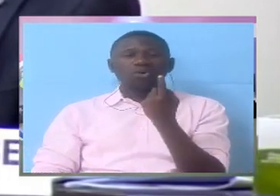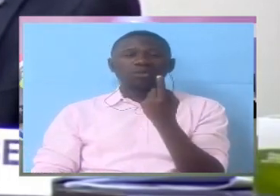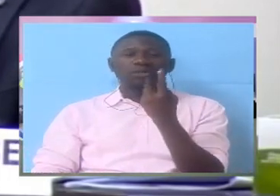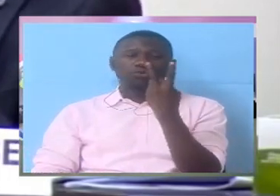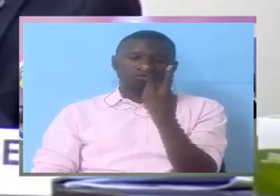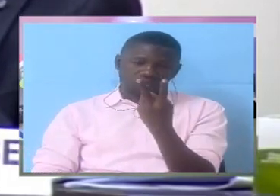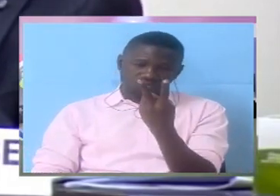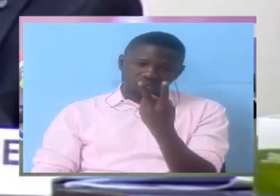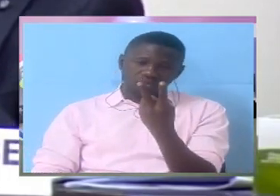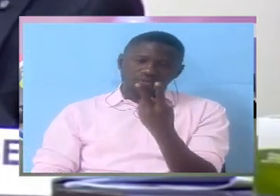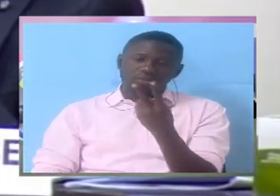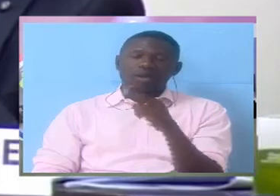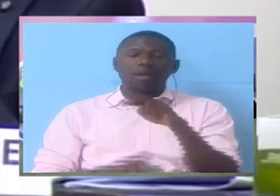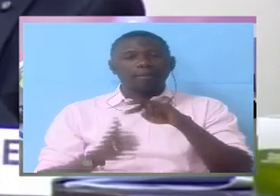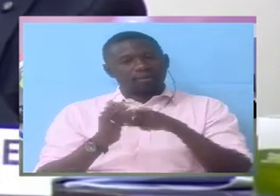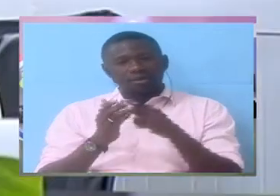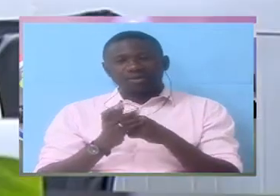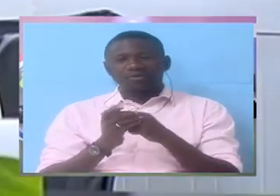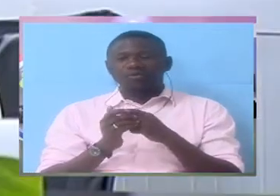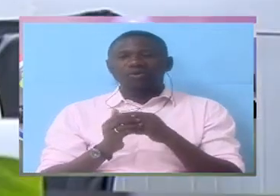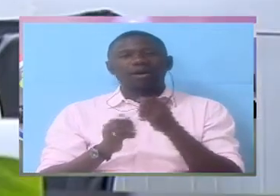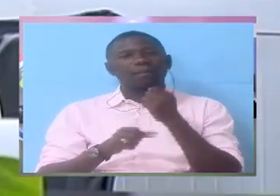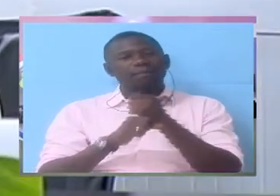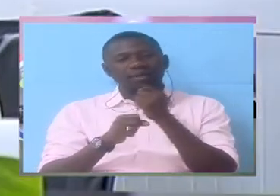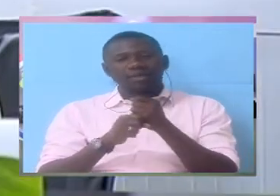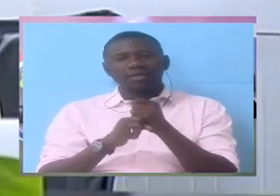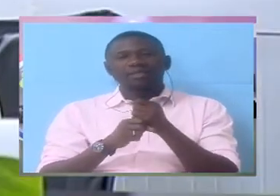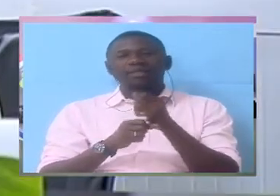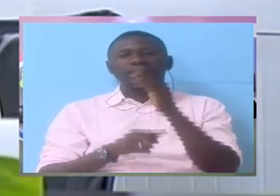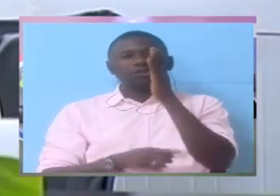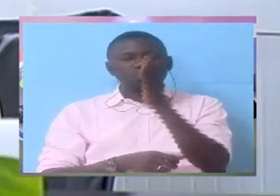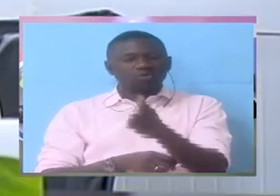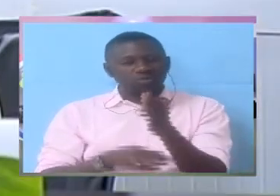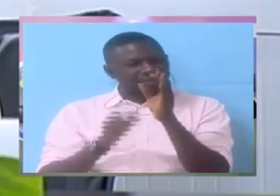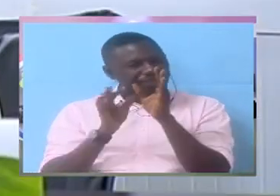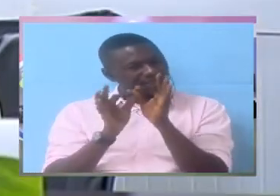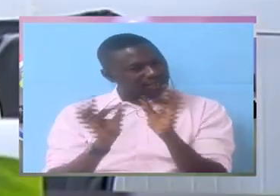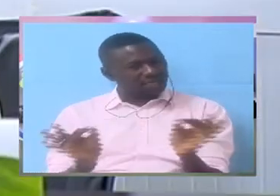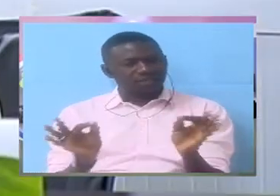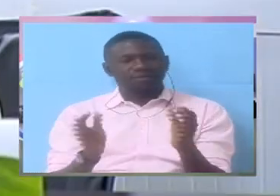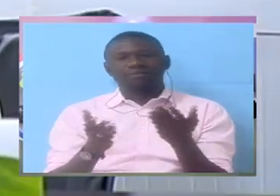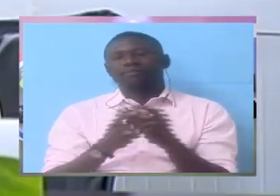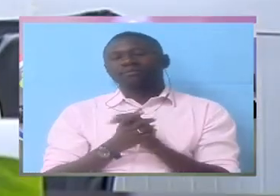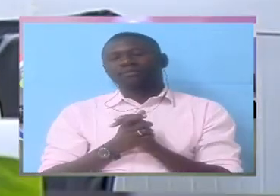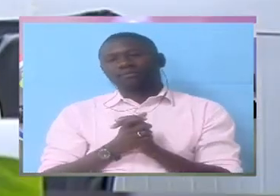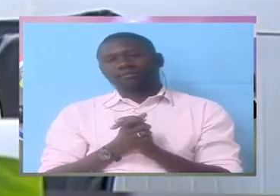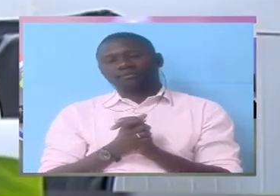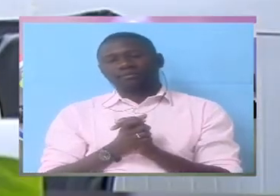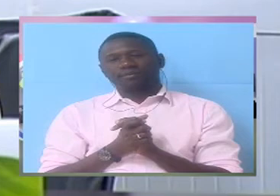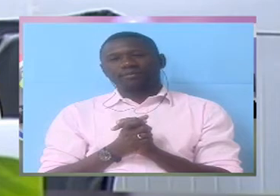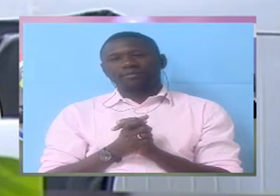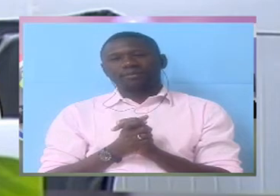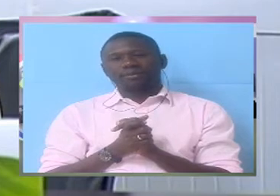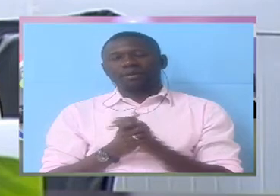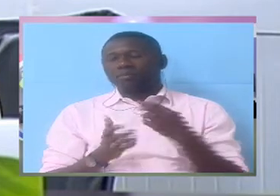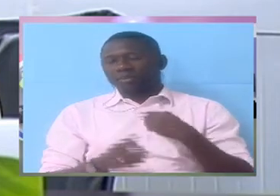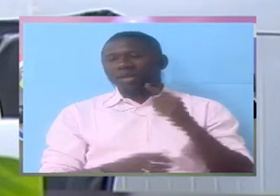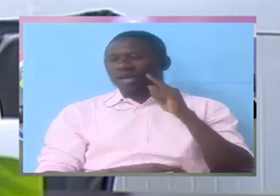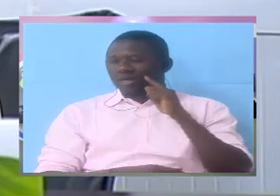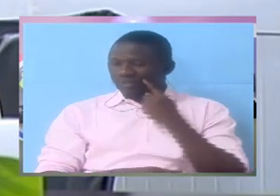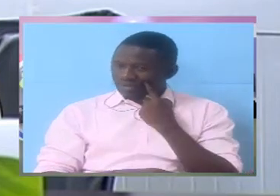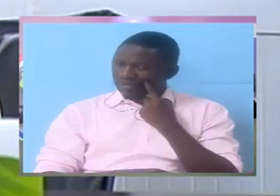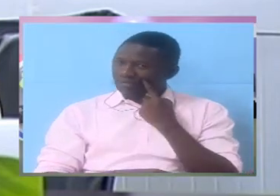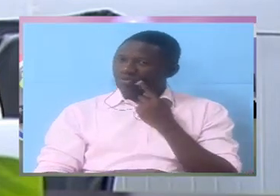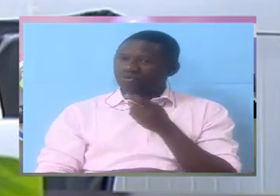you are window dressing the truth. Biridia muda ko sinyafula ronde kala muda mu kula me yanako iba ku iba ni. I am ashamed to tell you that you